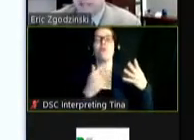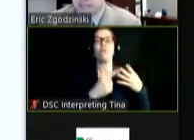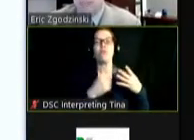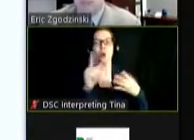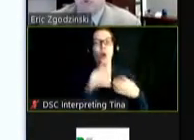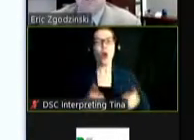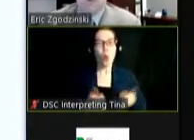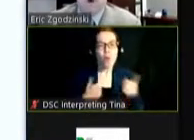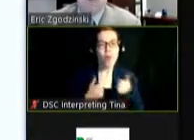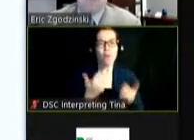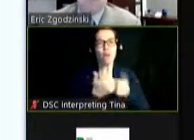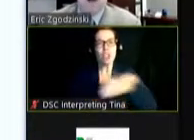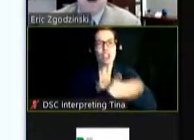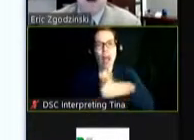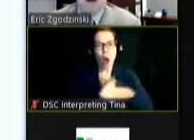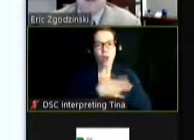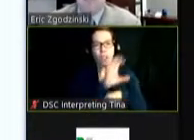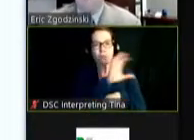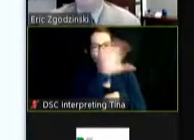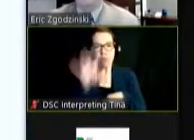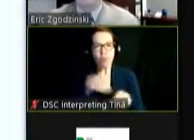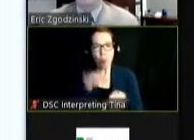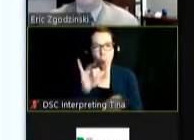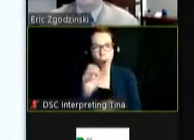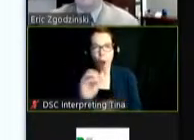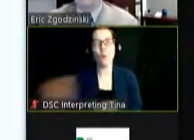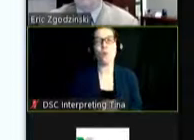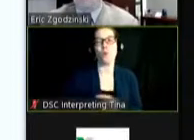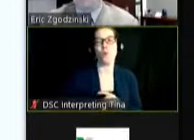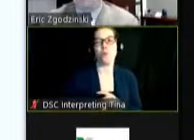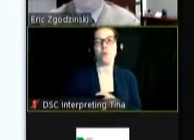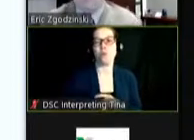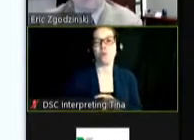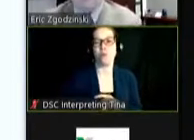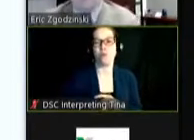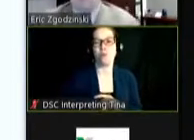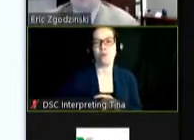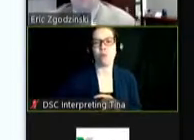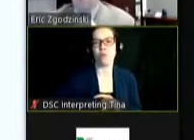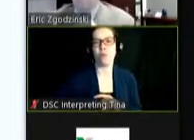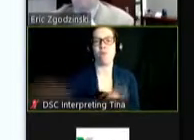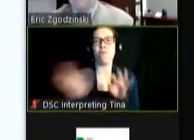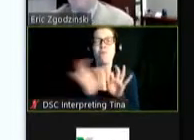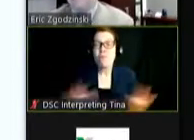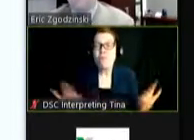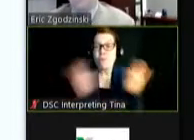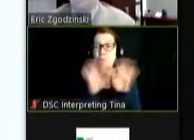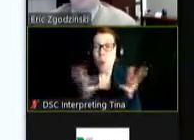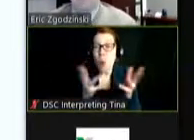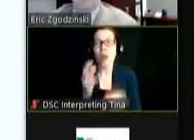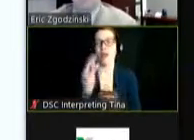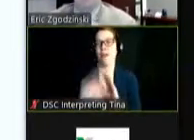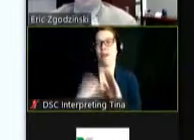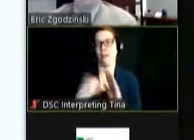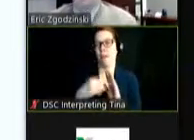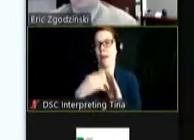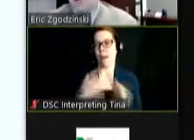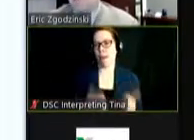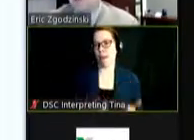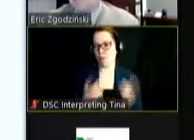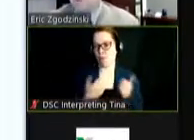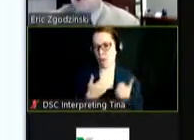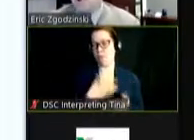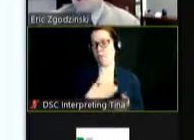residence, that's going to be important for us. This is important, your email address. Please give us your email address.